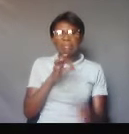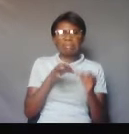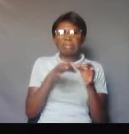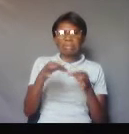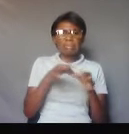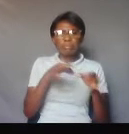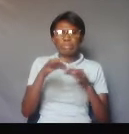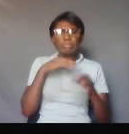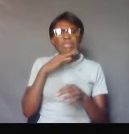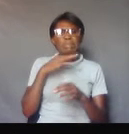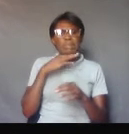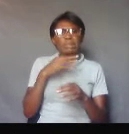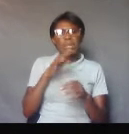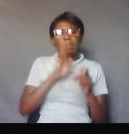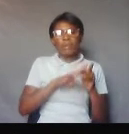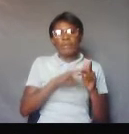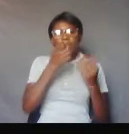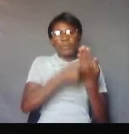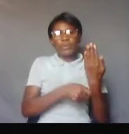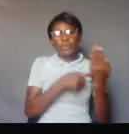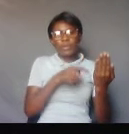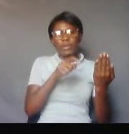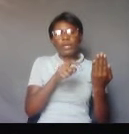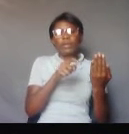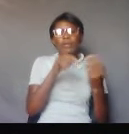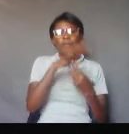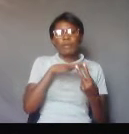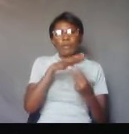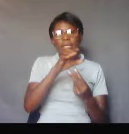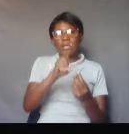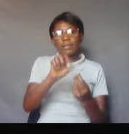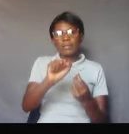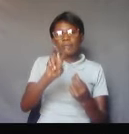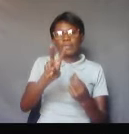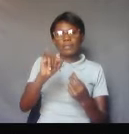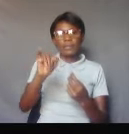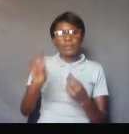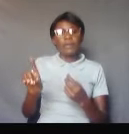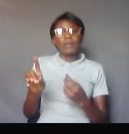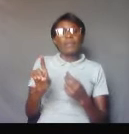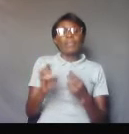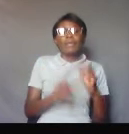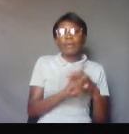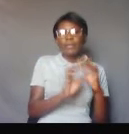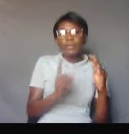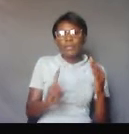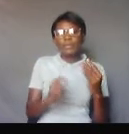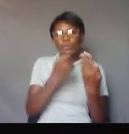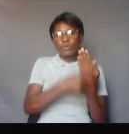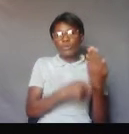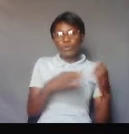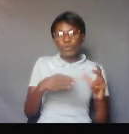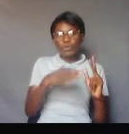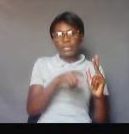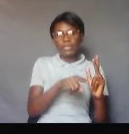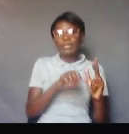of what's going on in that community than it is for them to speak about their own lived realities.